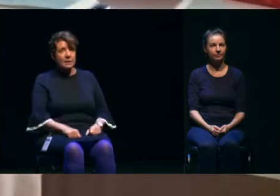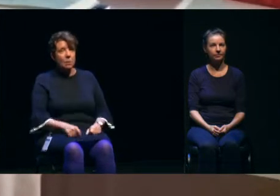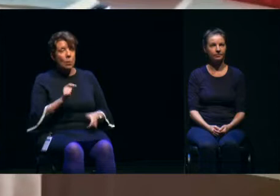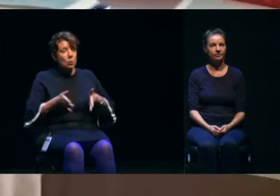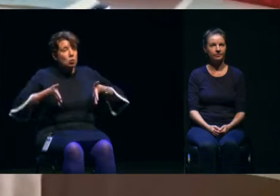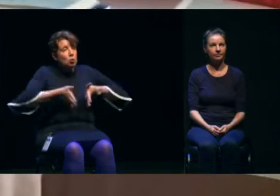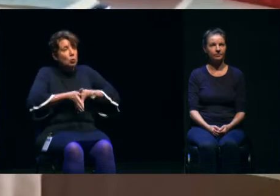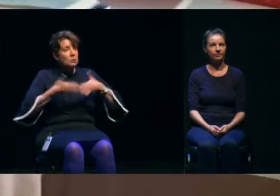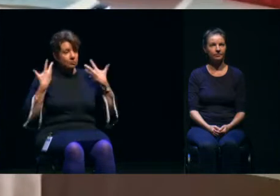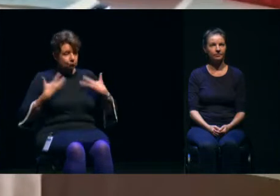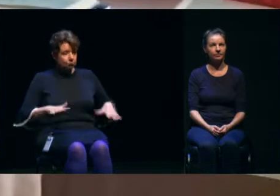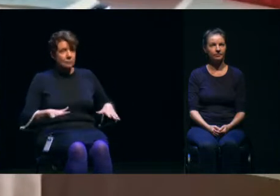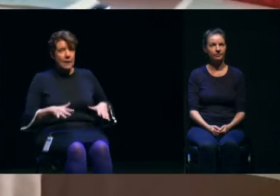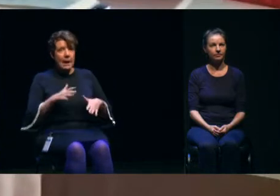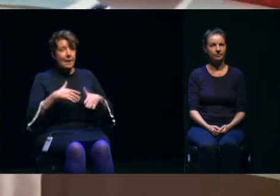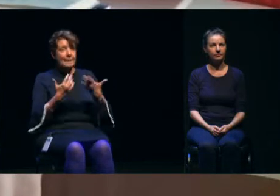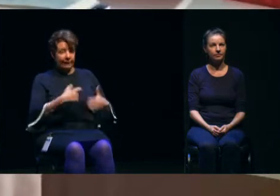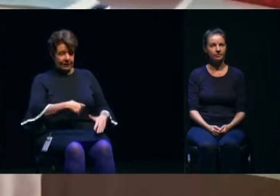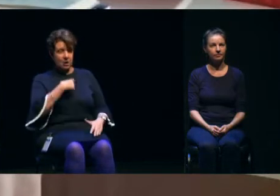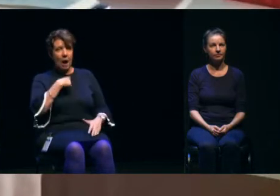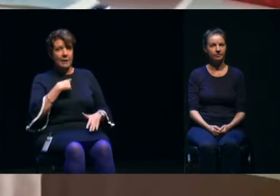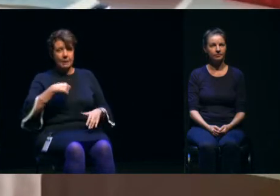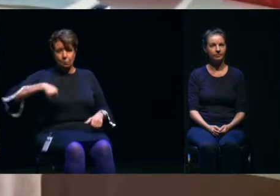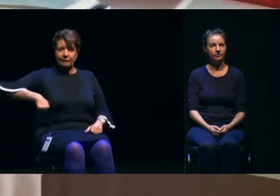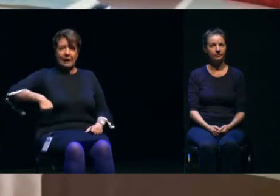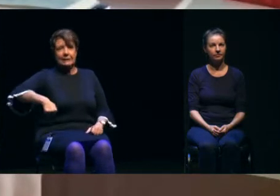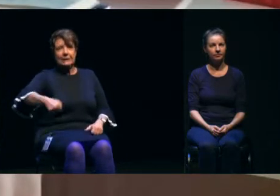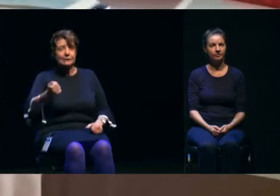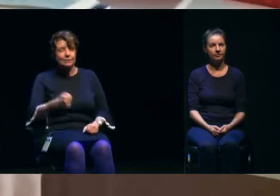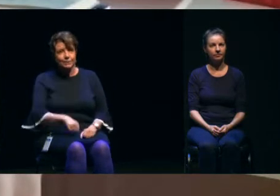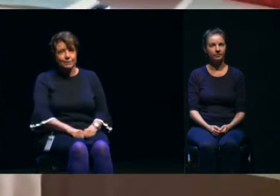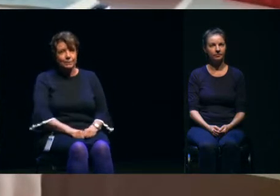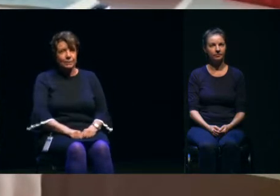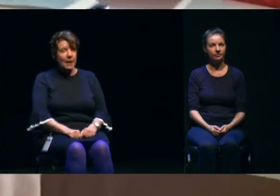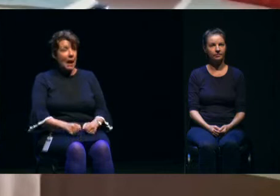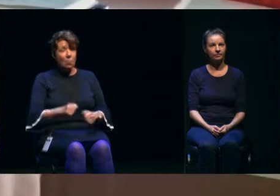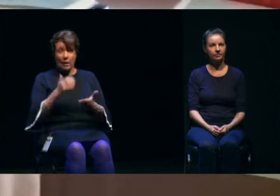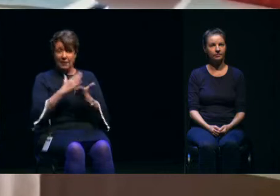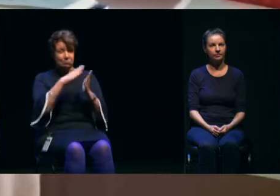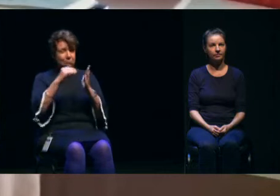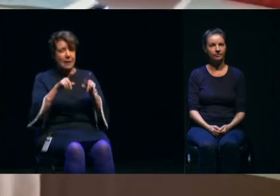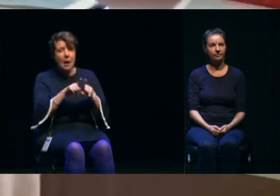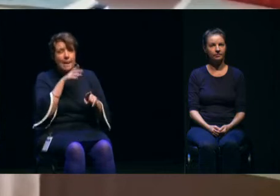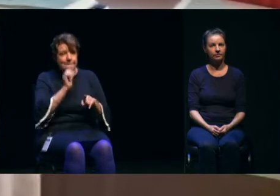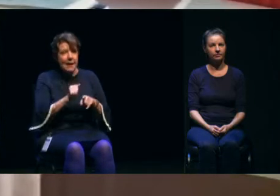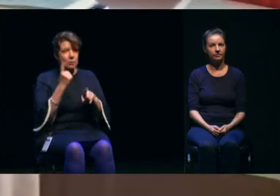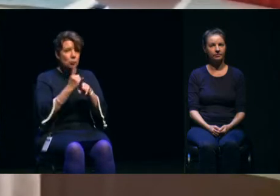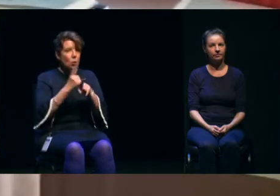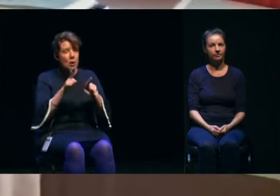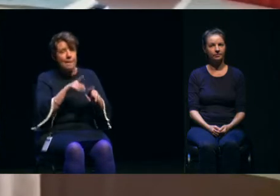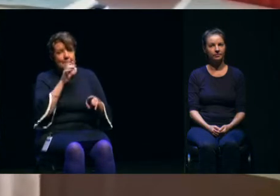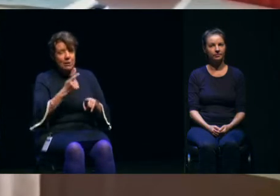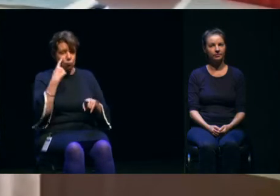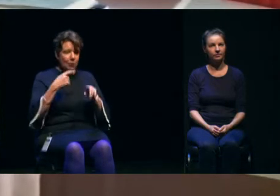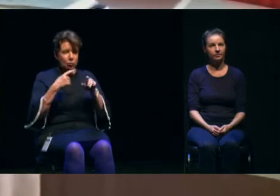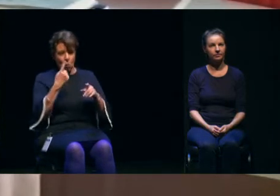suits, and many of us ties and a briefcase. And we acted like men, talked like men, and tried to look like men,